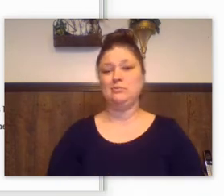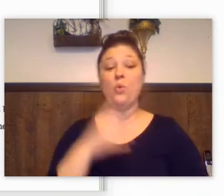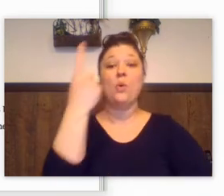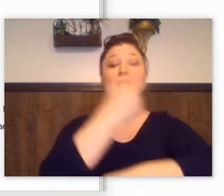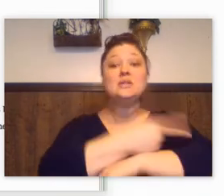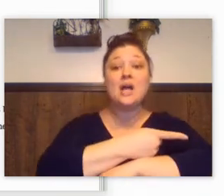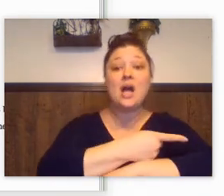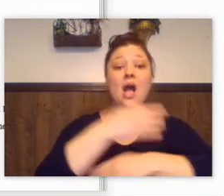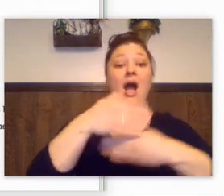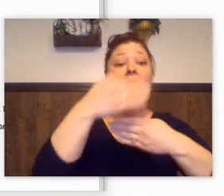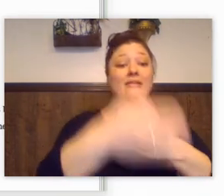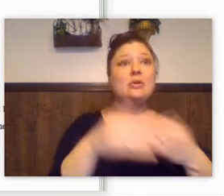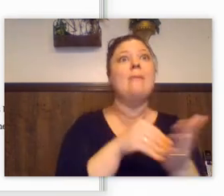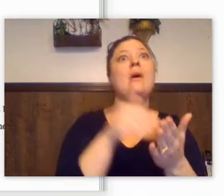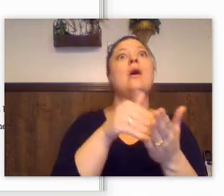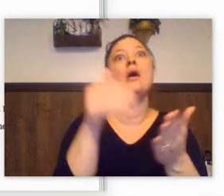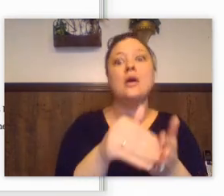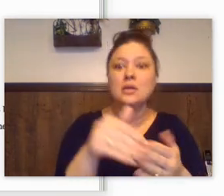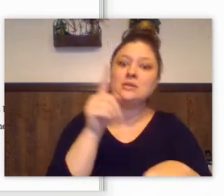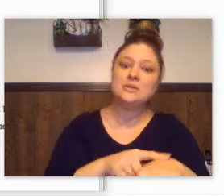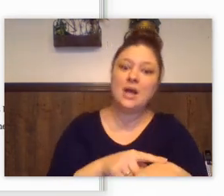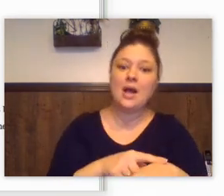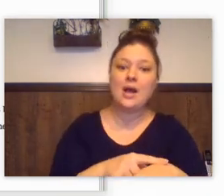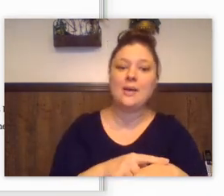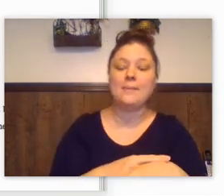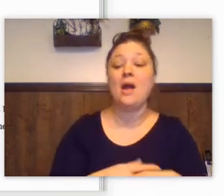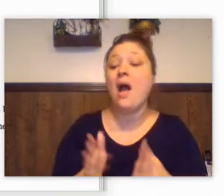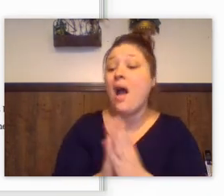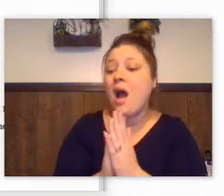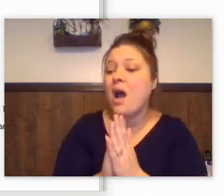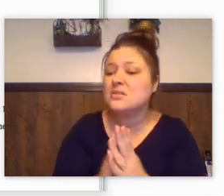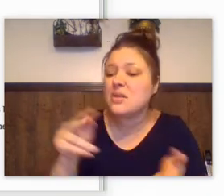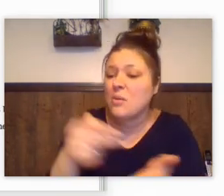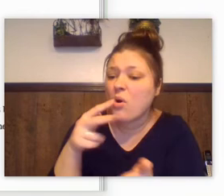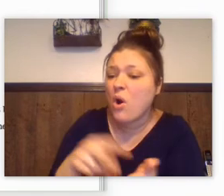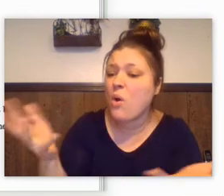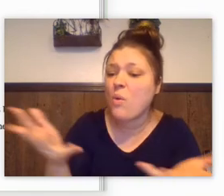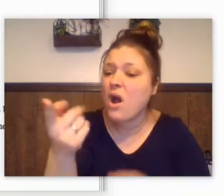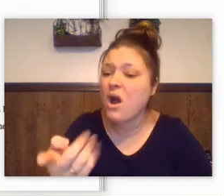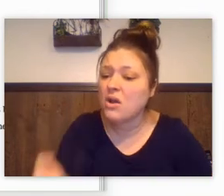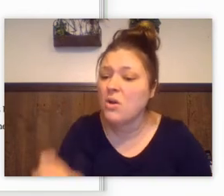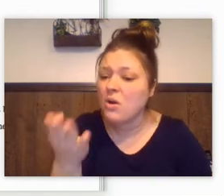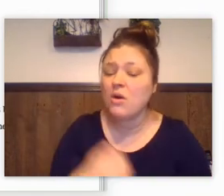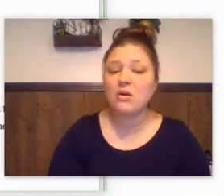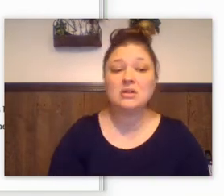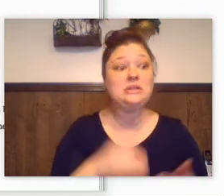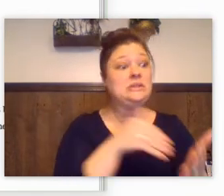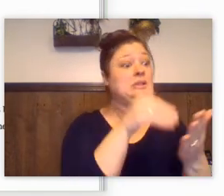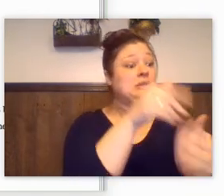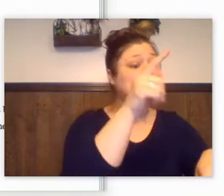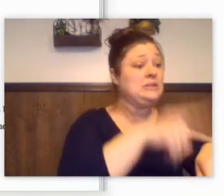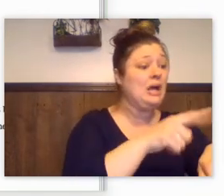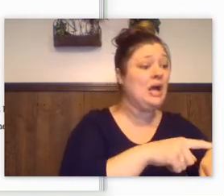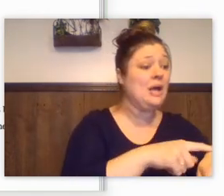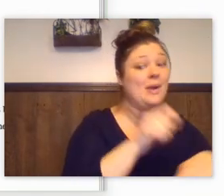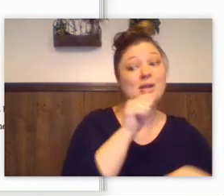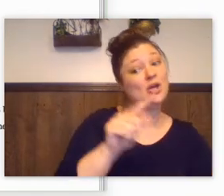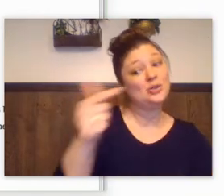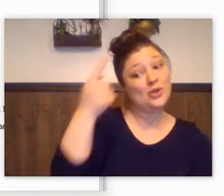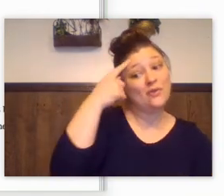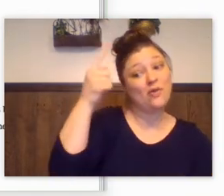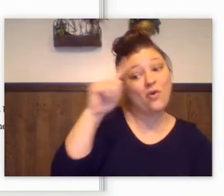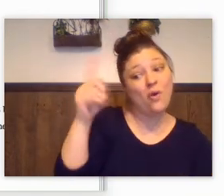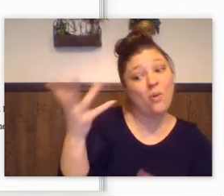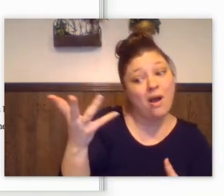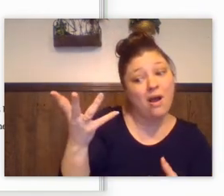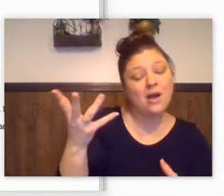One day, after the billionth time he was asked, "What are you anyway?" and the zillionth time he was passed over when the table was being